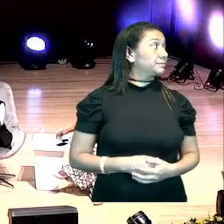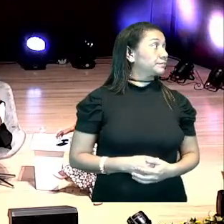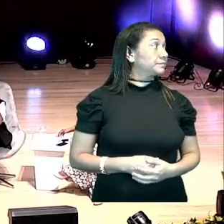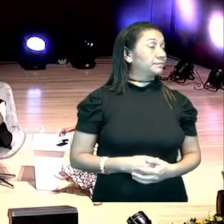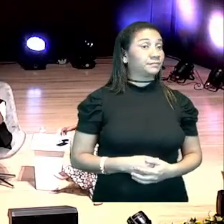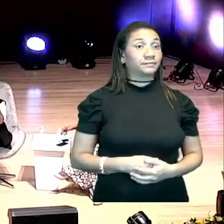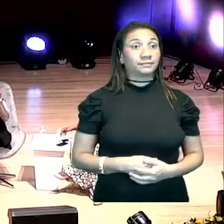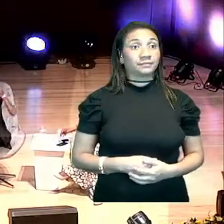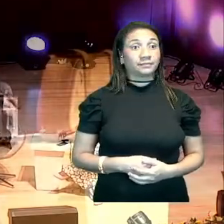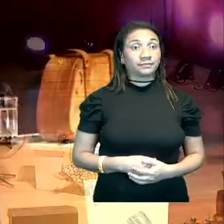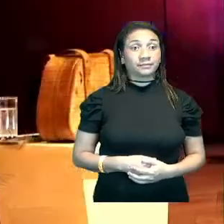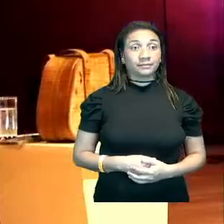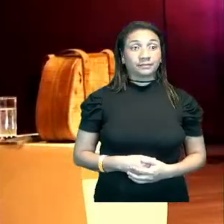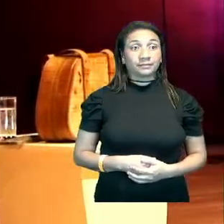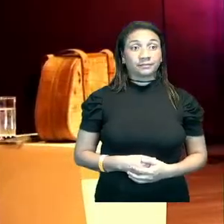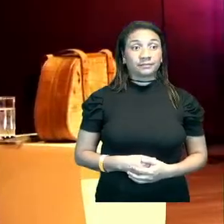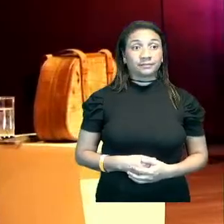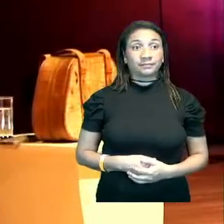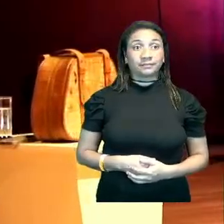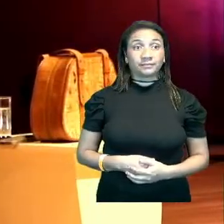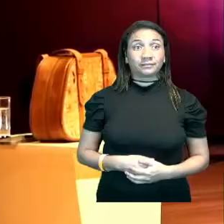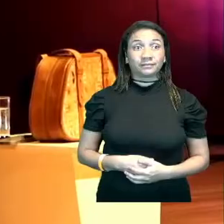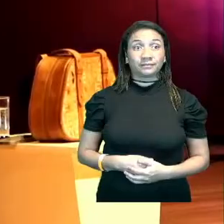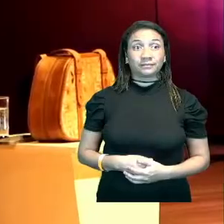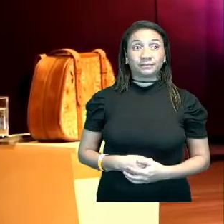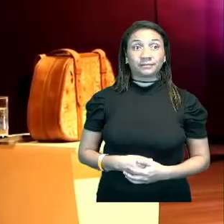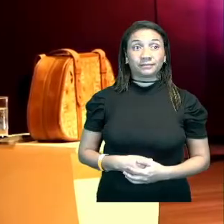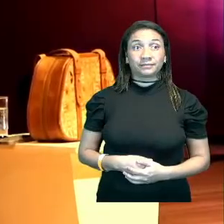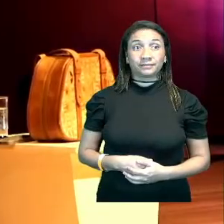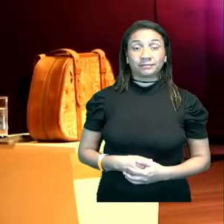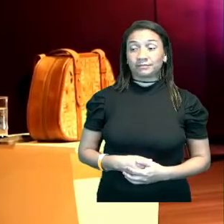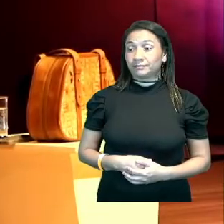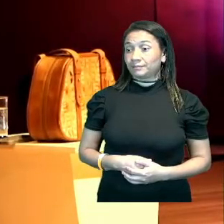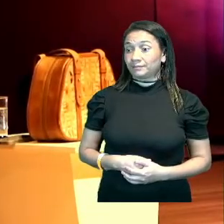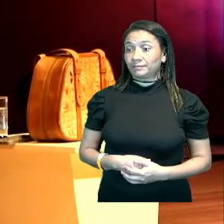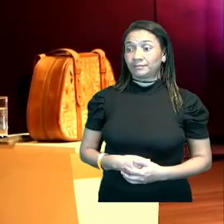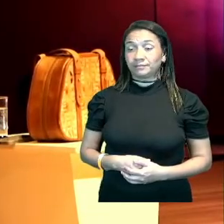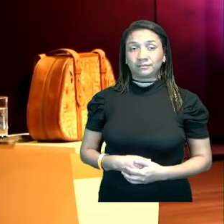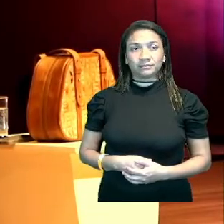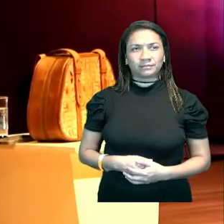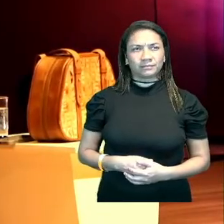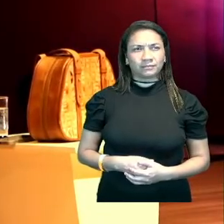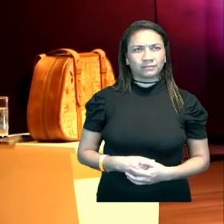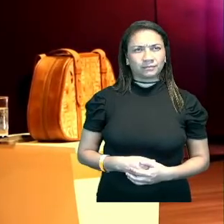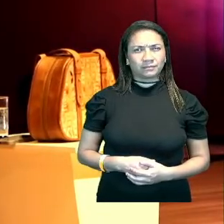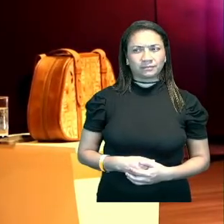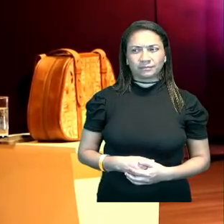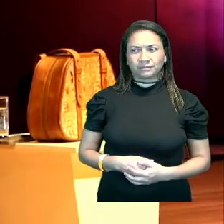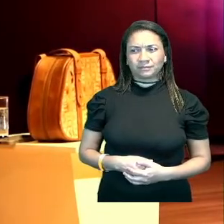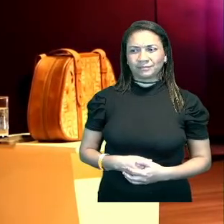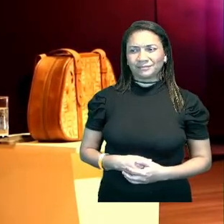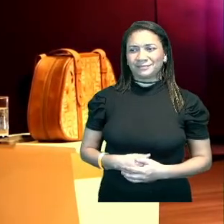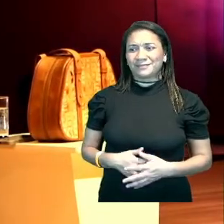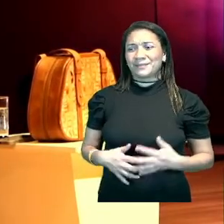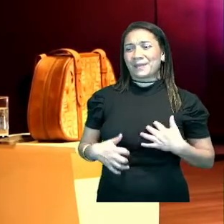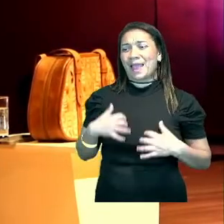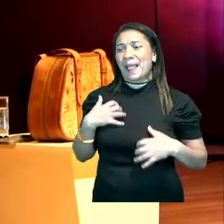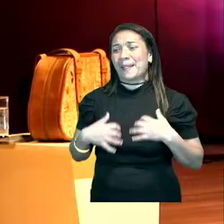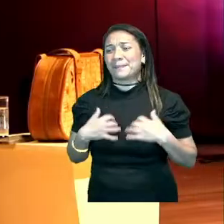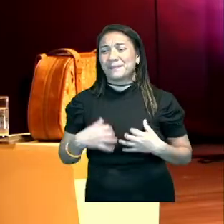on because tengo miedo de hablar en español. Pero